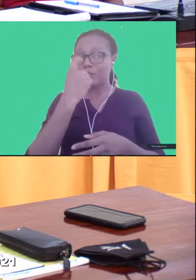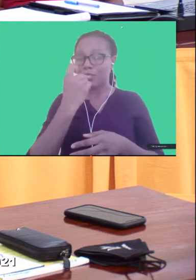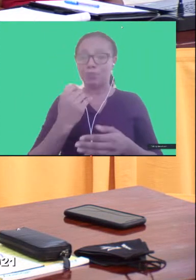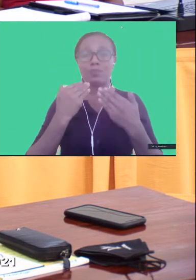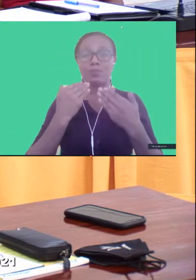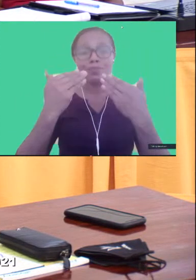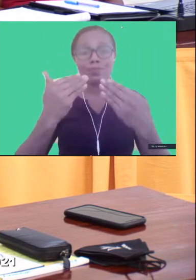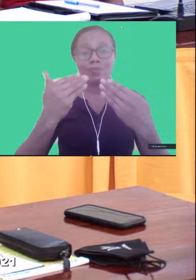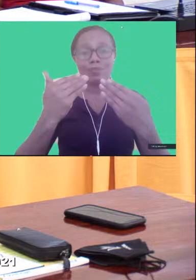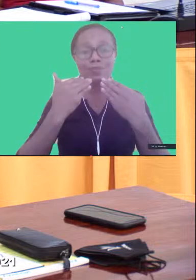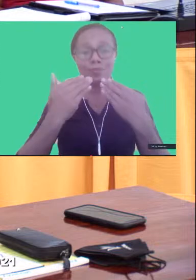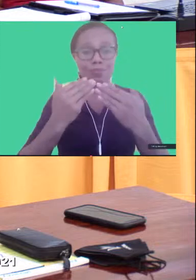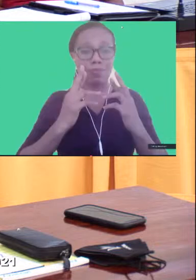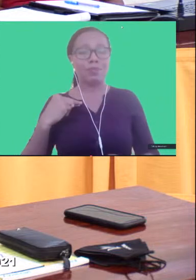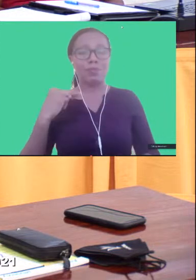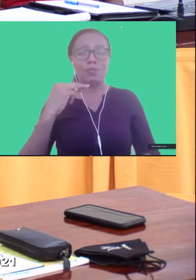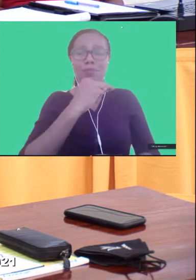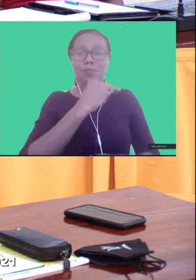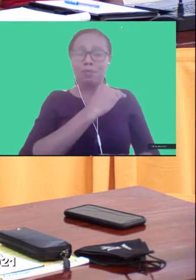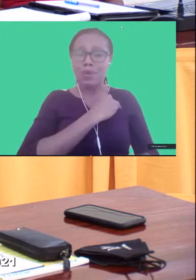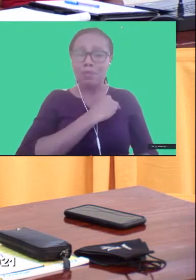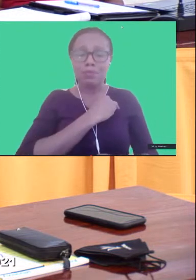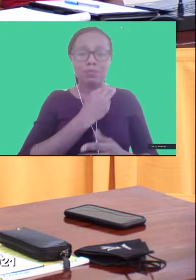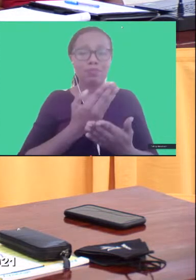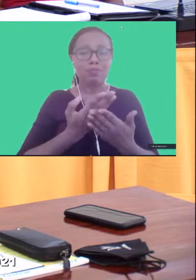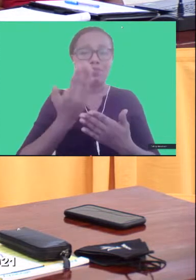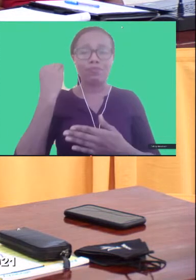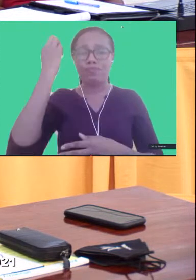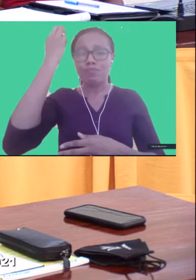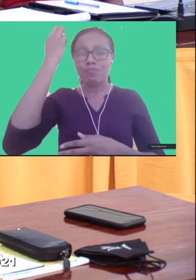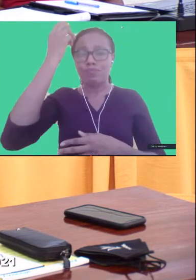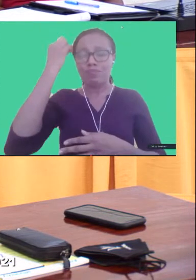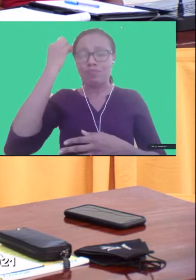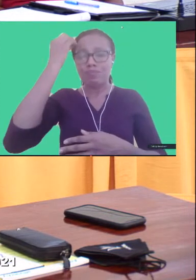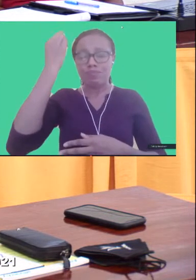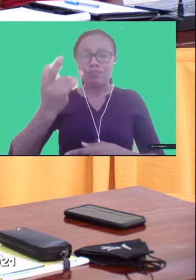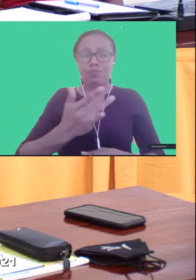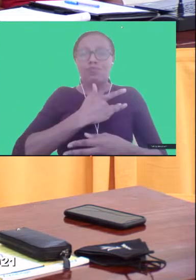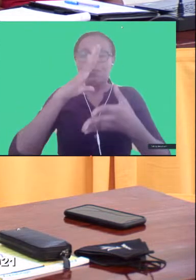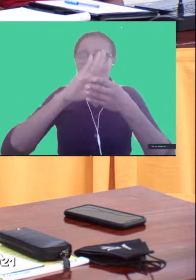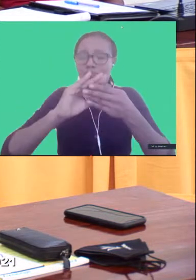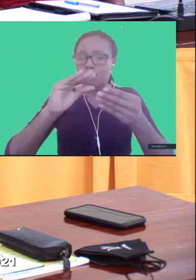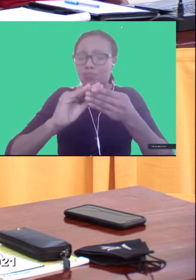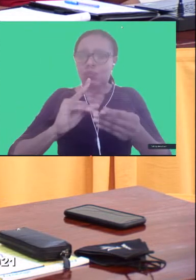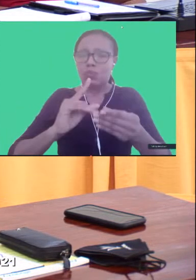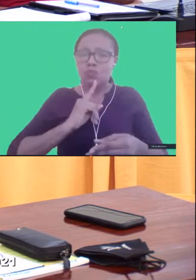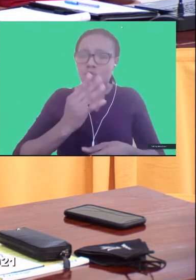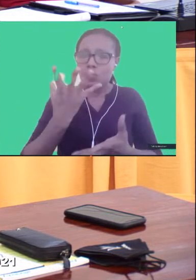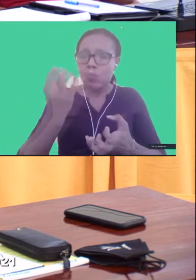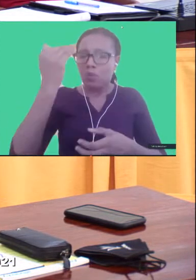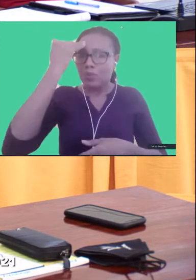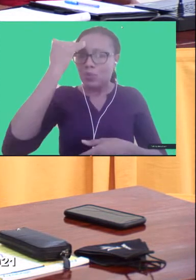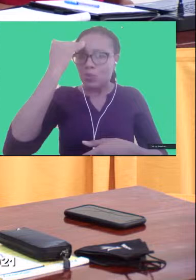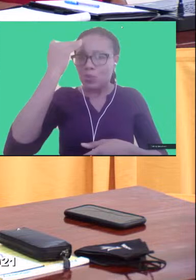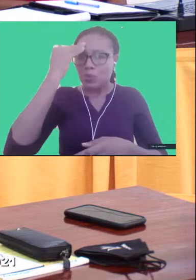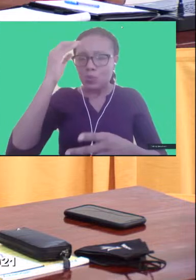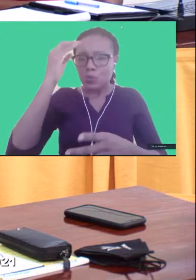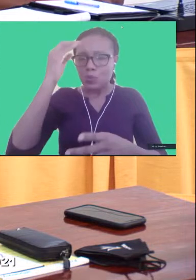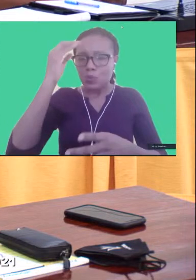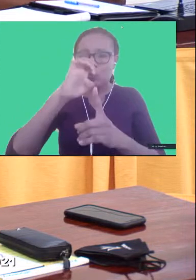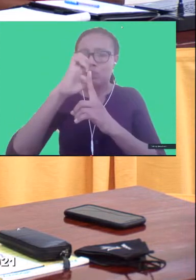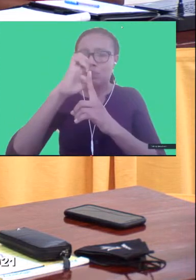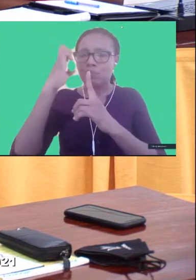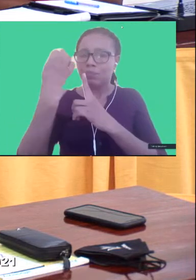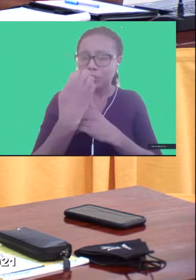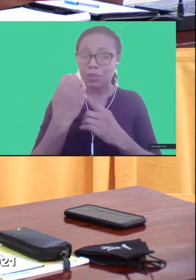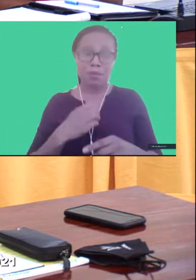well-established sincerity and effort with respect to the issue of environment. And I kid him not, it was as